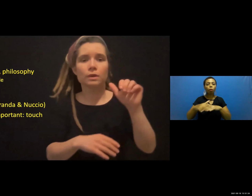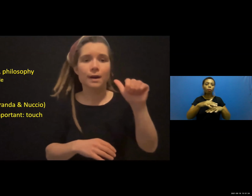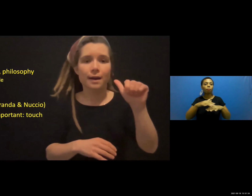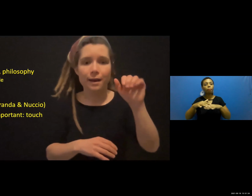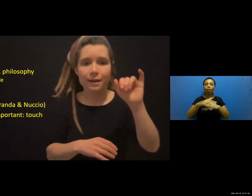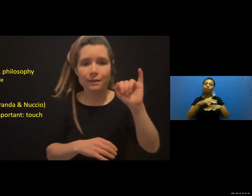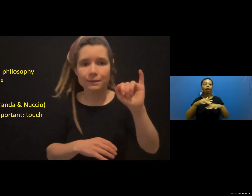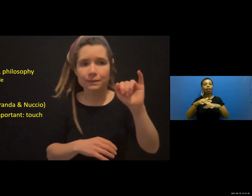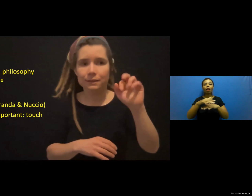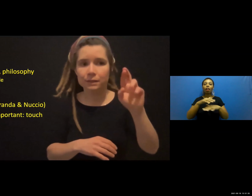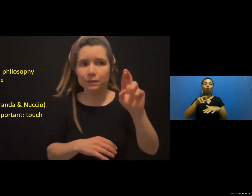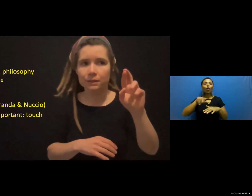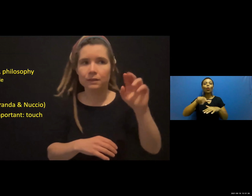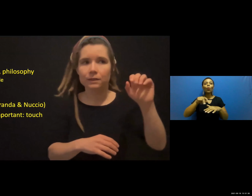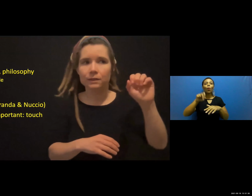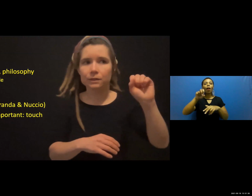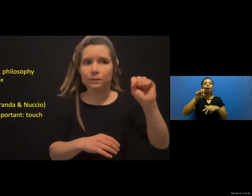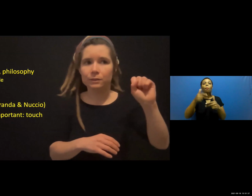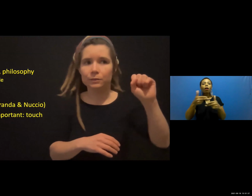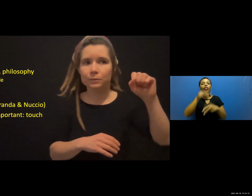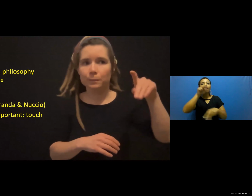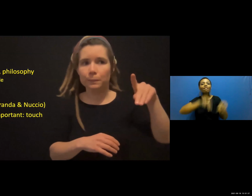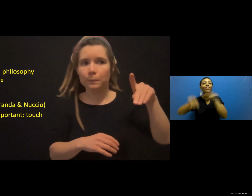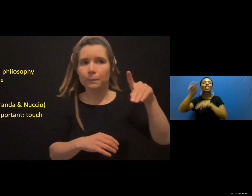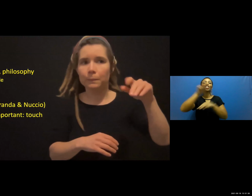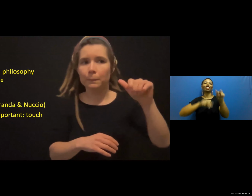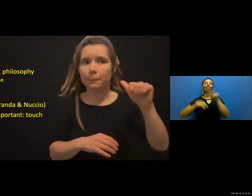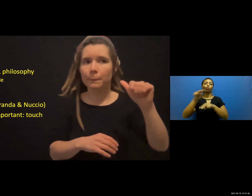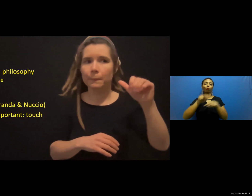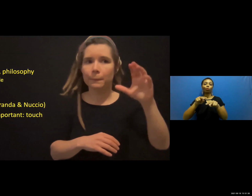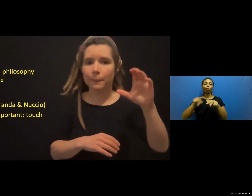The visual part of the signing is taken out.